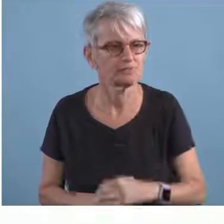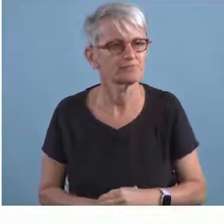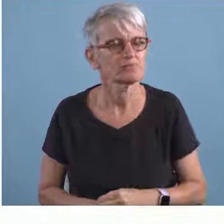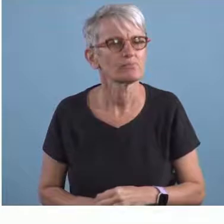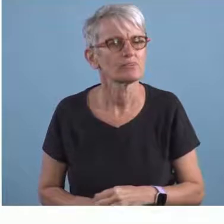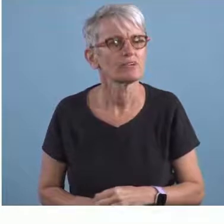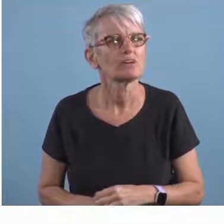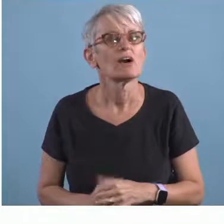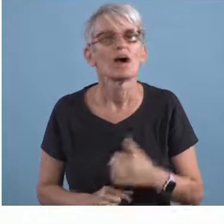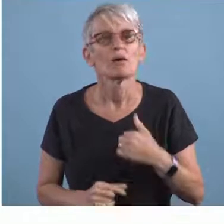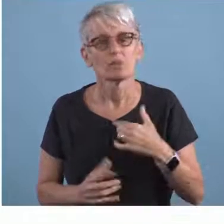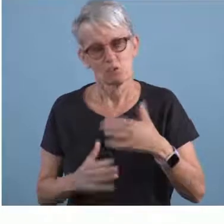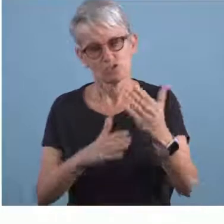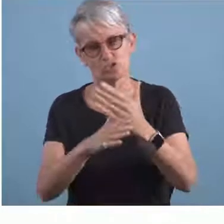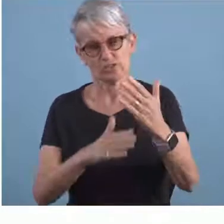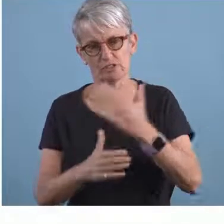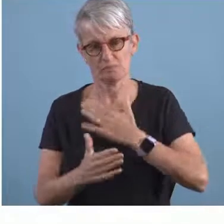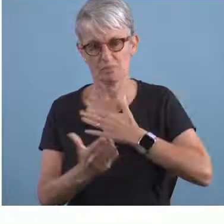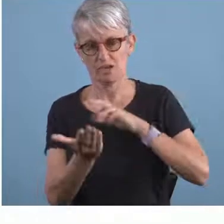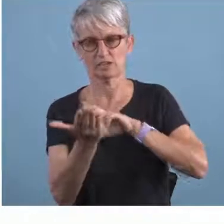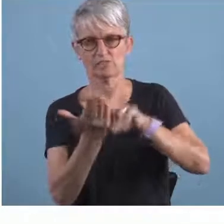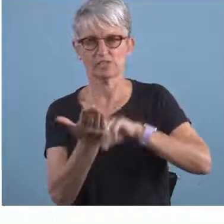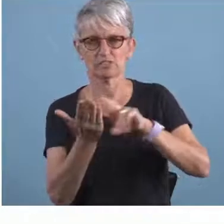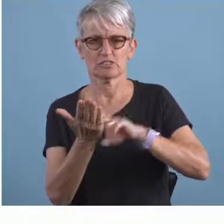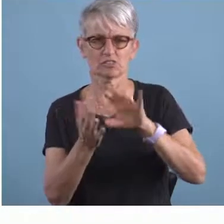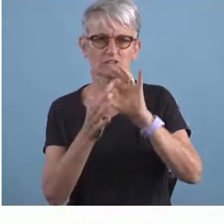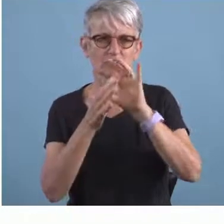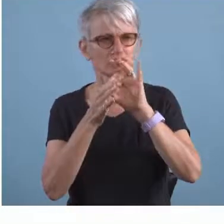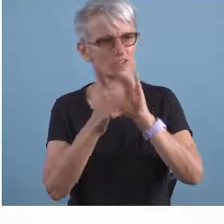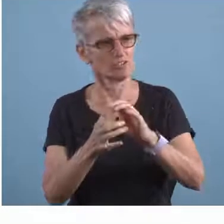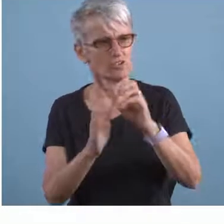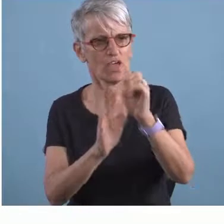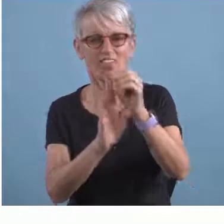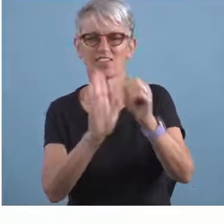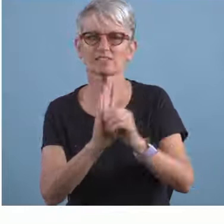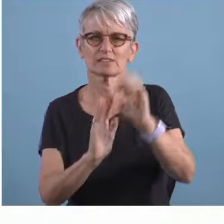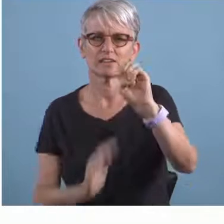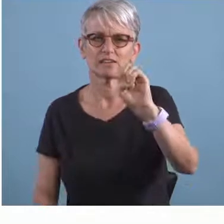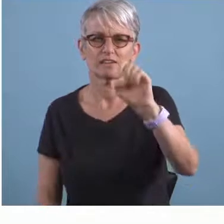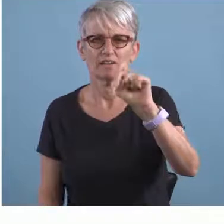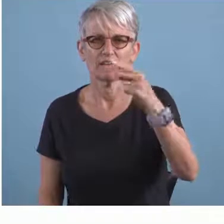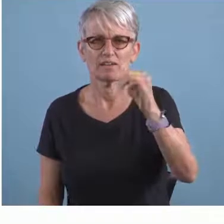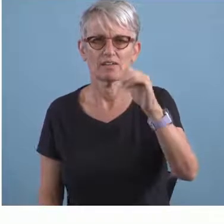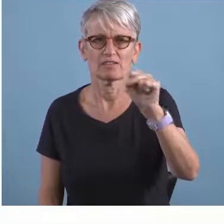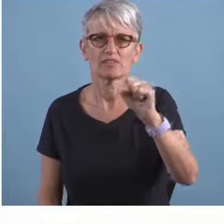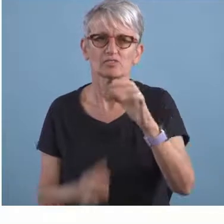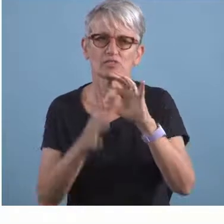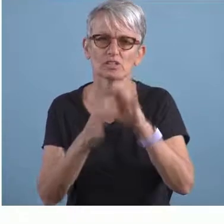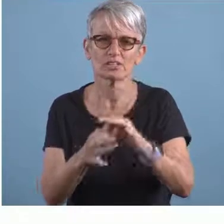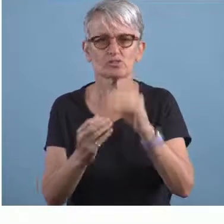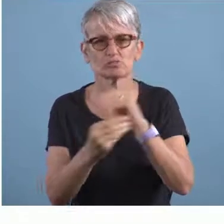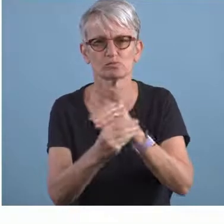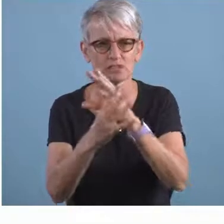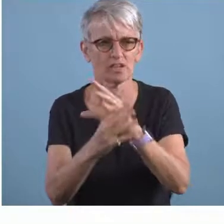some research to share that looks at the efficacy of telepractice and then its effectiveness when it's applied